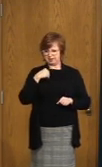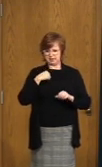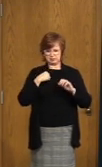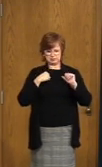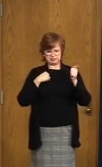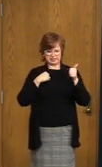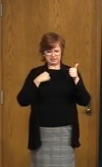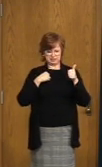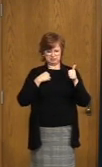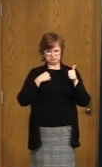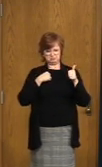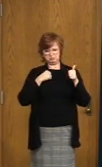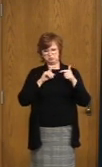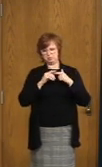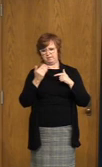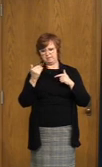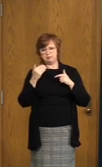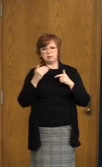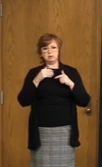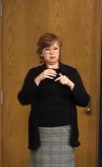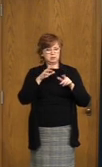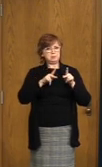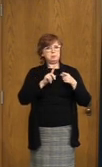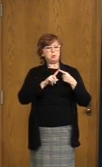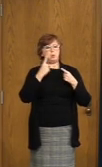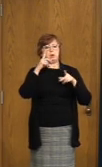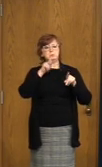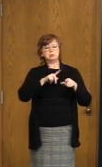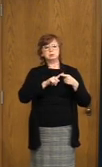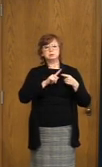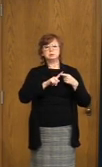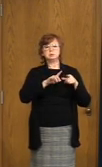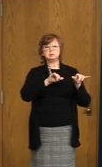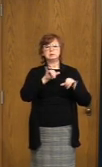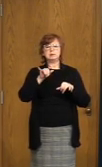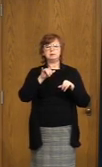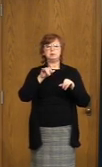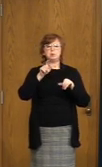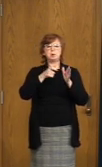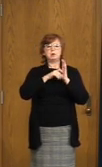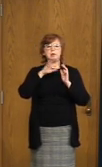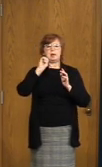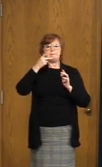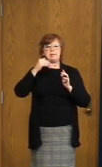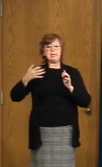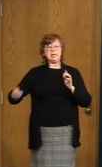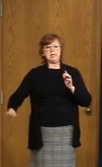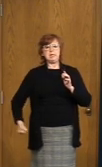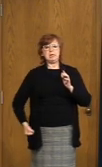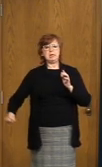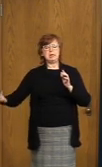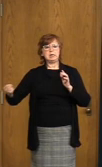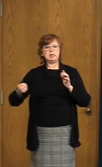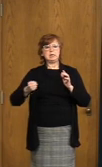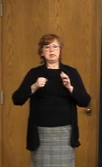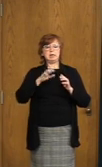reactions. We've had some tingling on the face. We've had one anaphylaxis that was managed safely. So many of the adverse events have